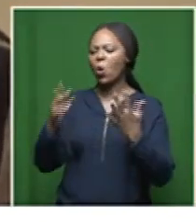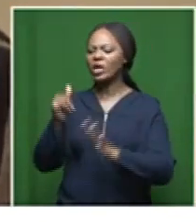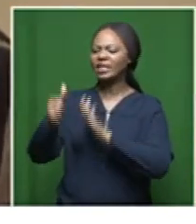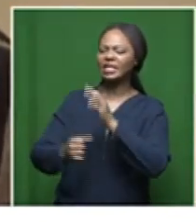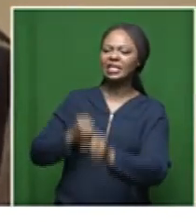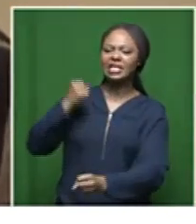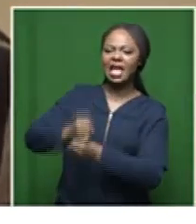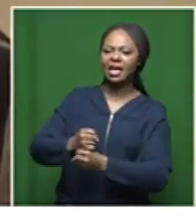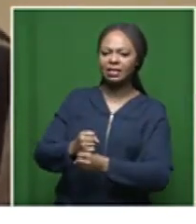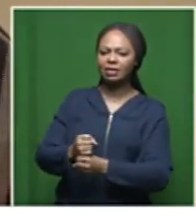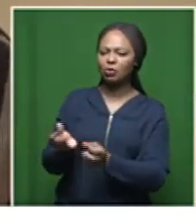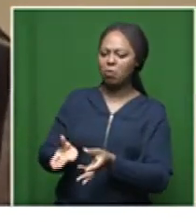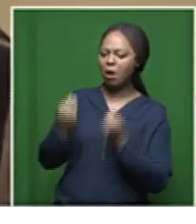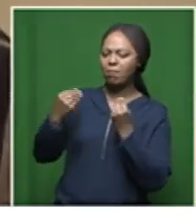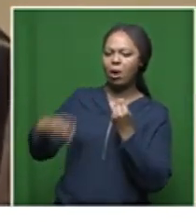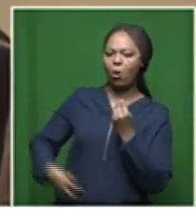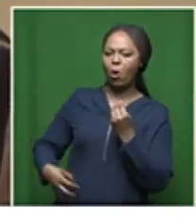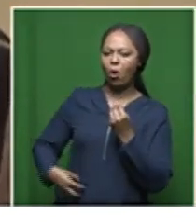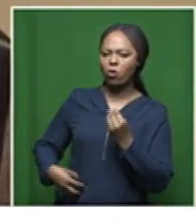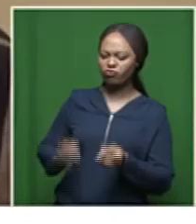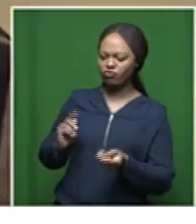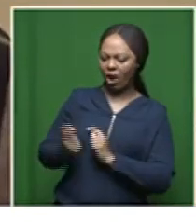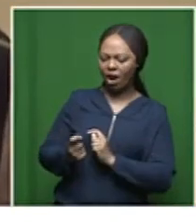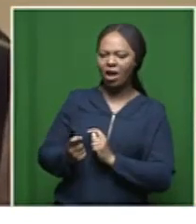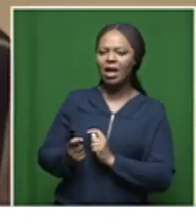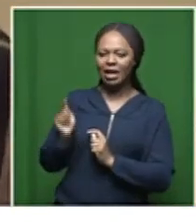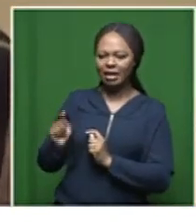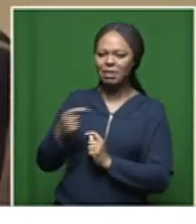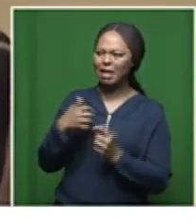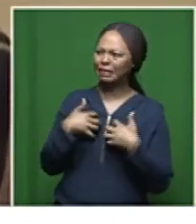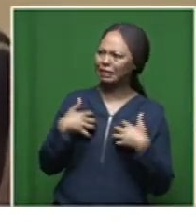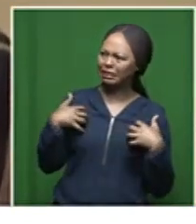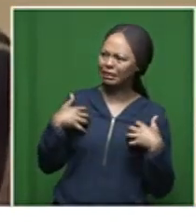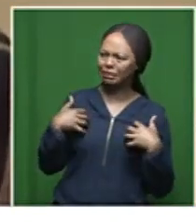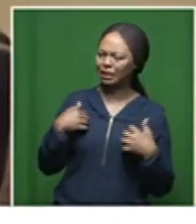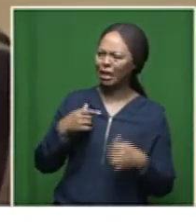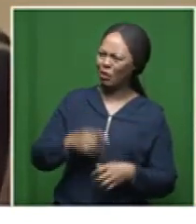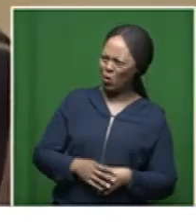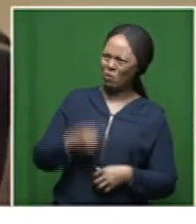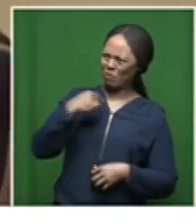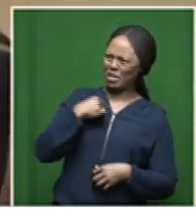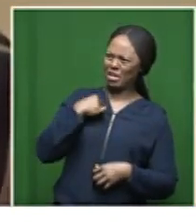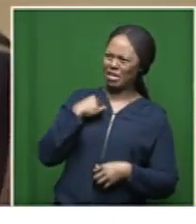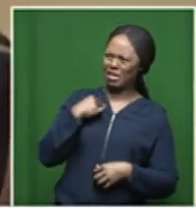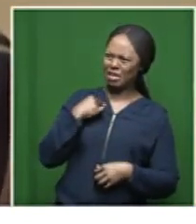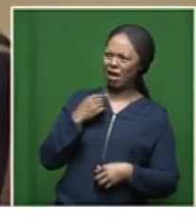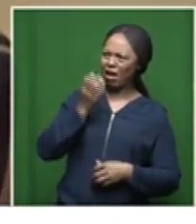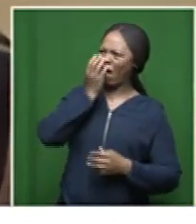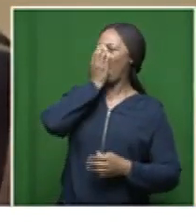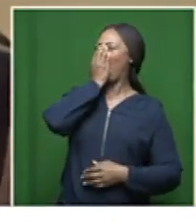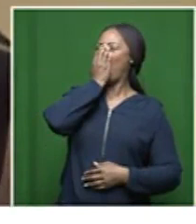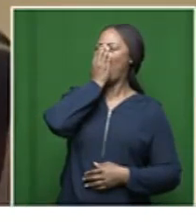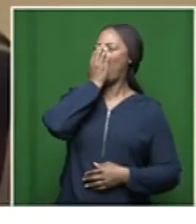receive an organ, I was quite devastated because I thought to myself, who would live on a machine for more than 6 years or 8